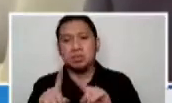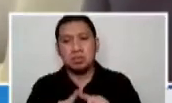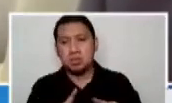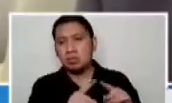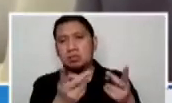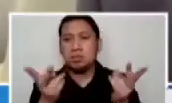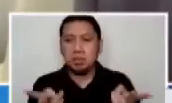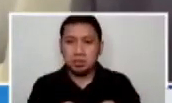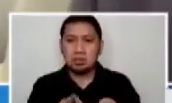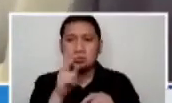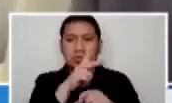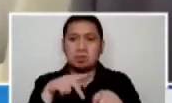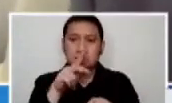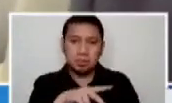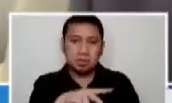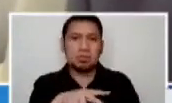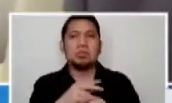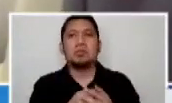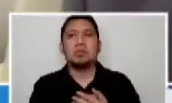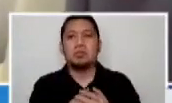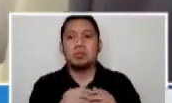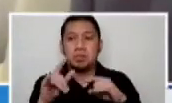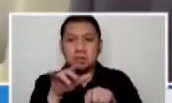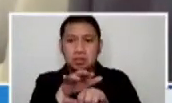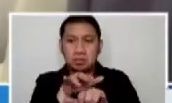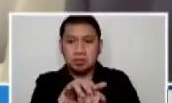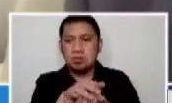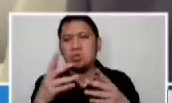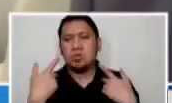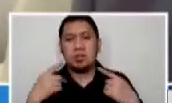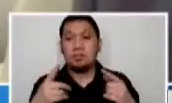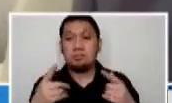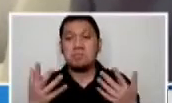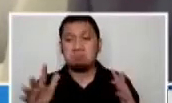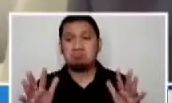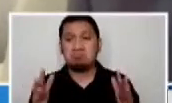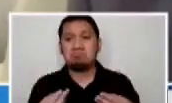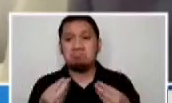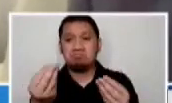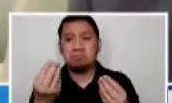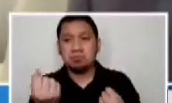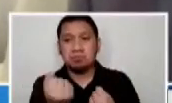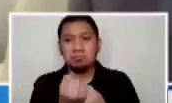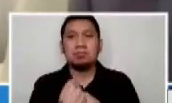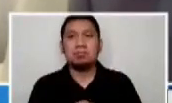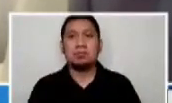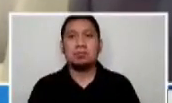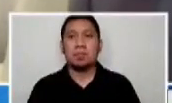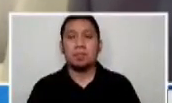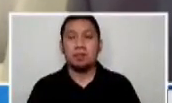Yan talagang general rule, but applying the Islamic principle of necessity